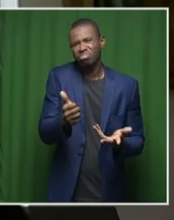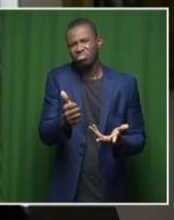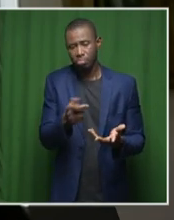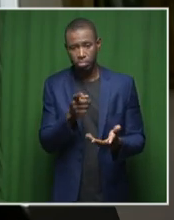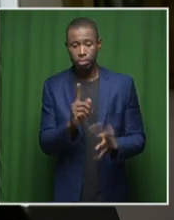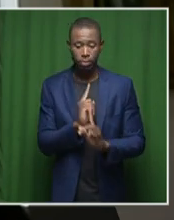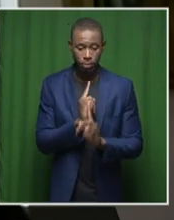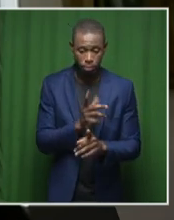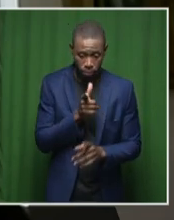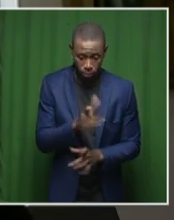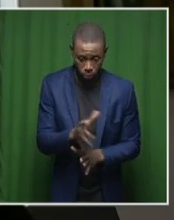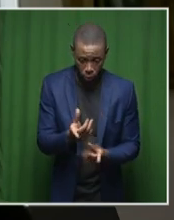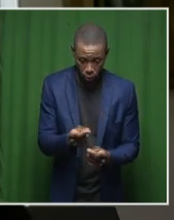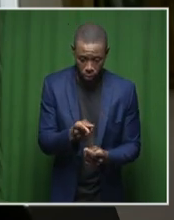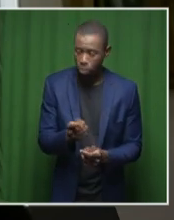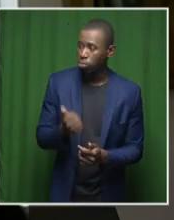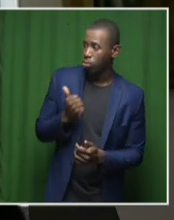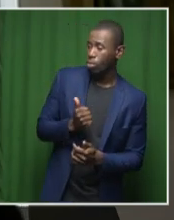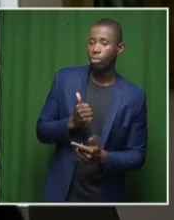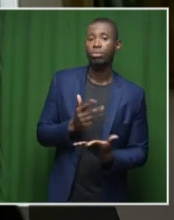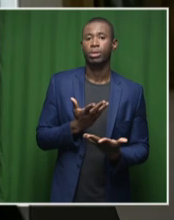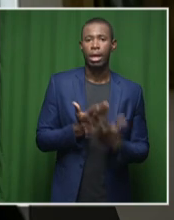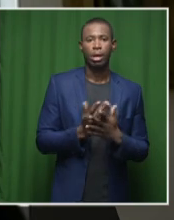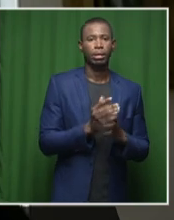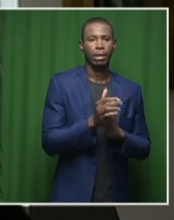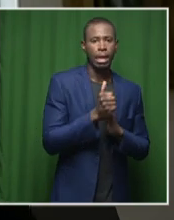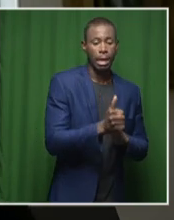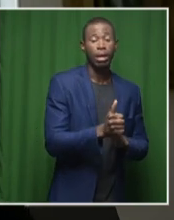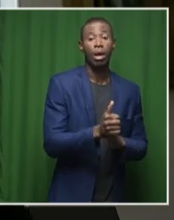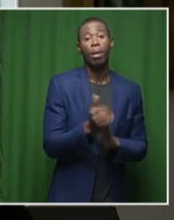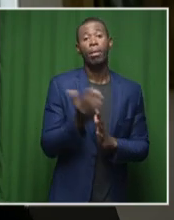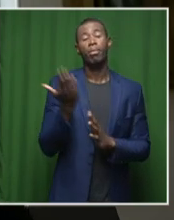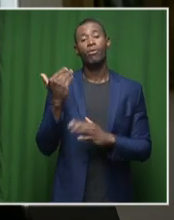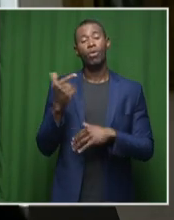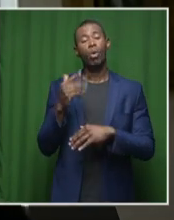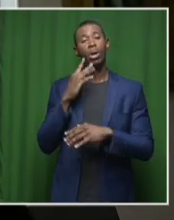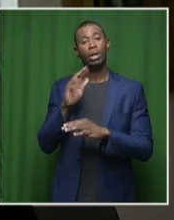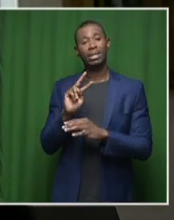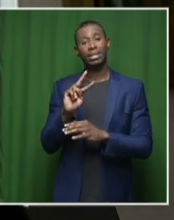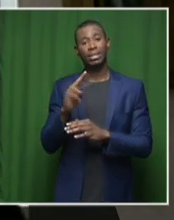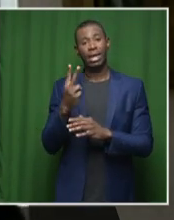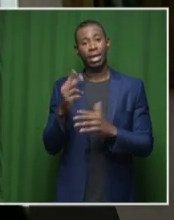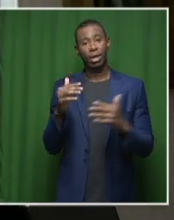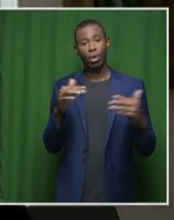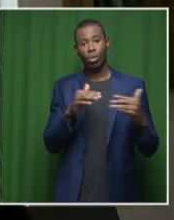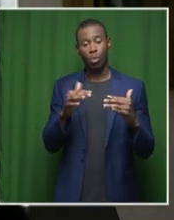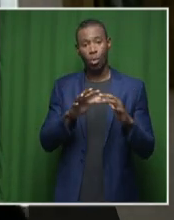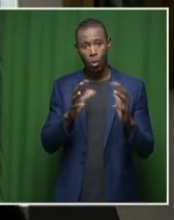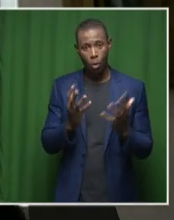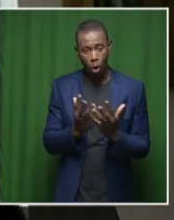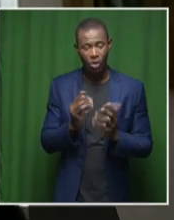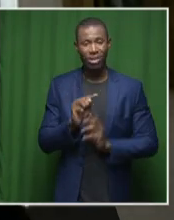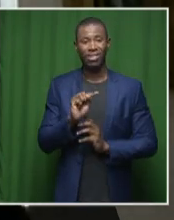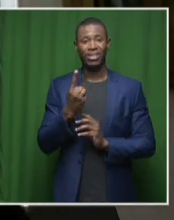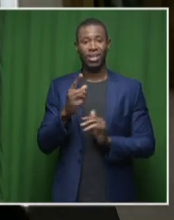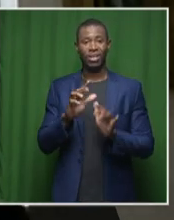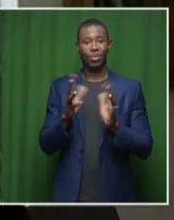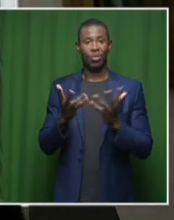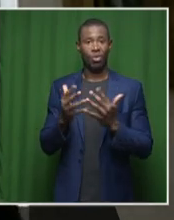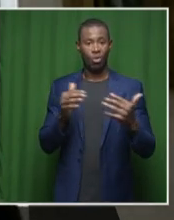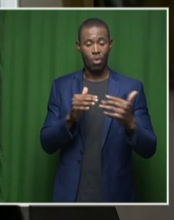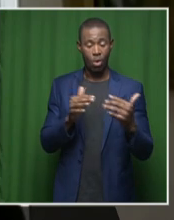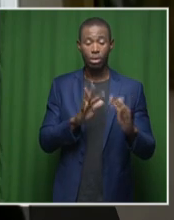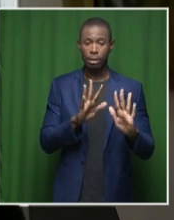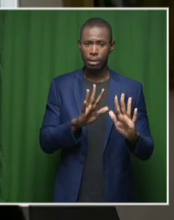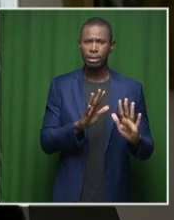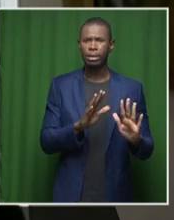periods, such as between the First World War and the Second World War, and even where we are finding ourselves today, I think we